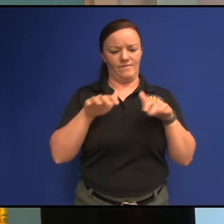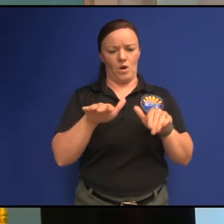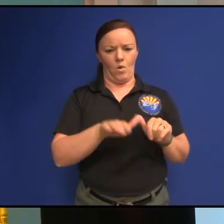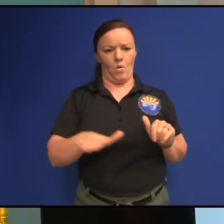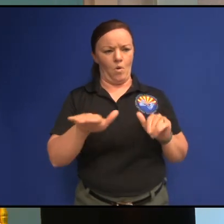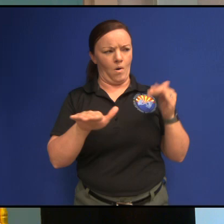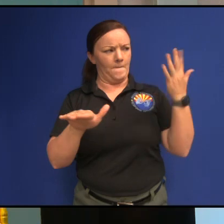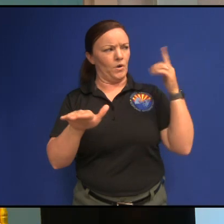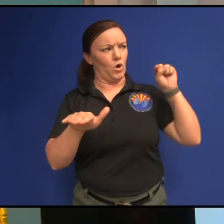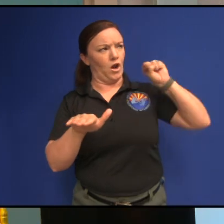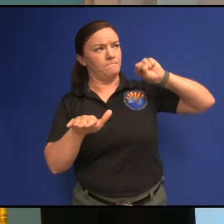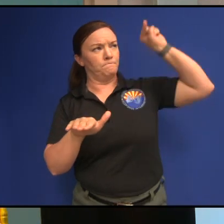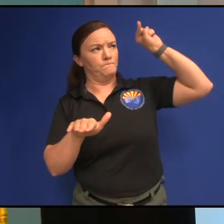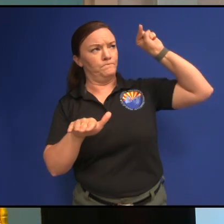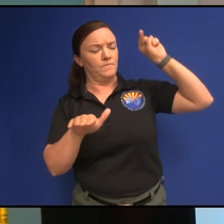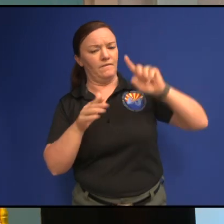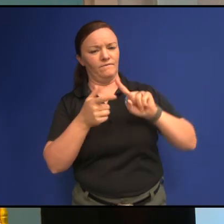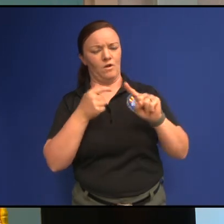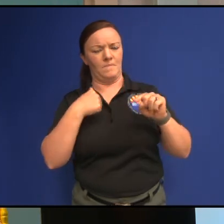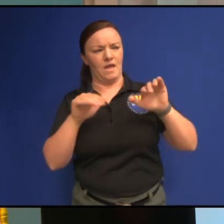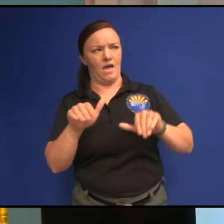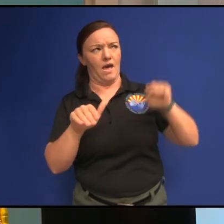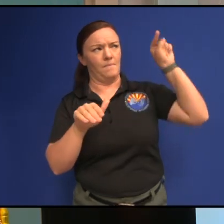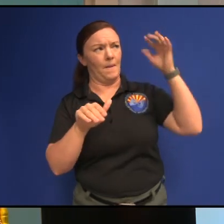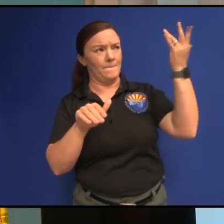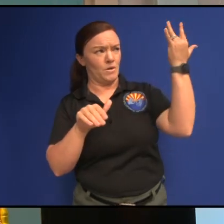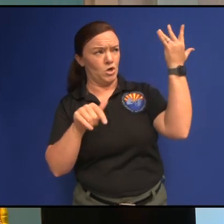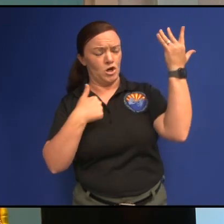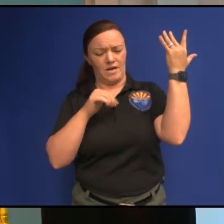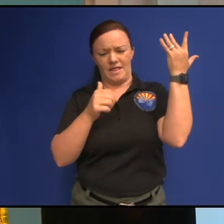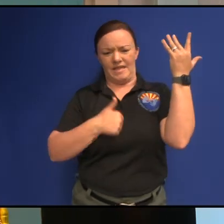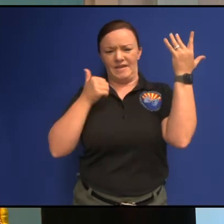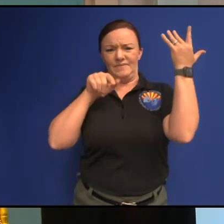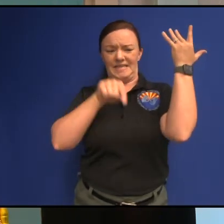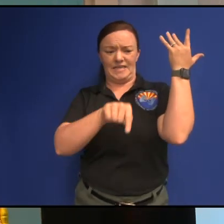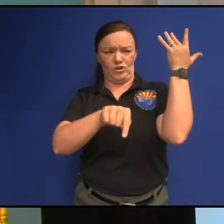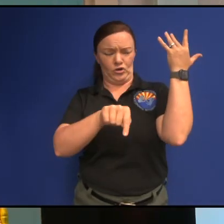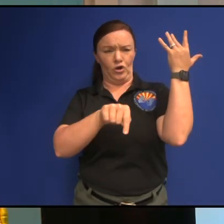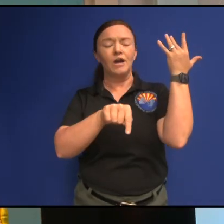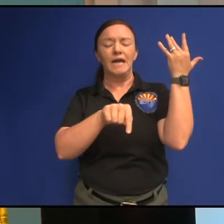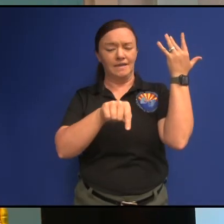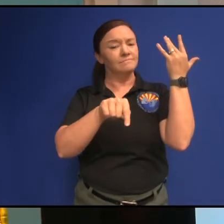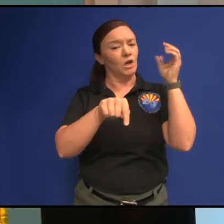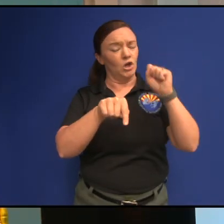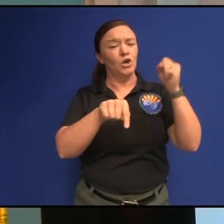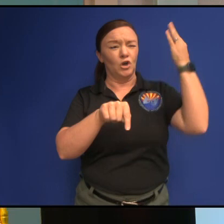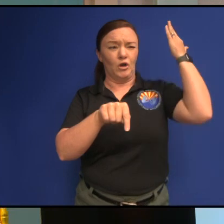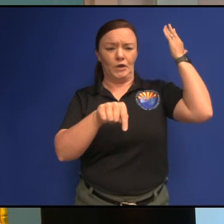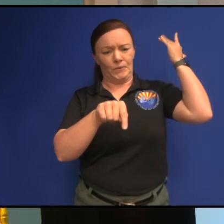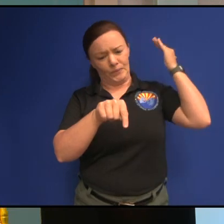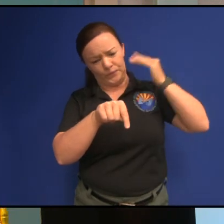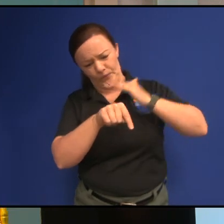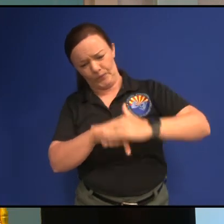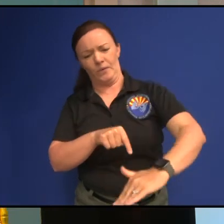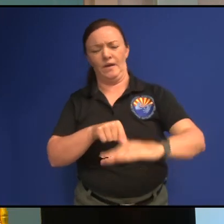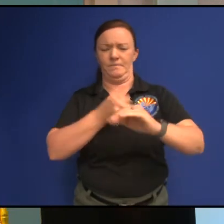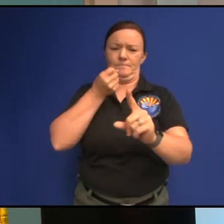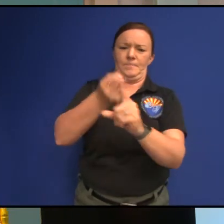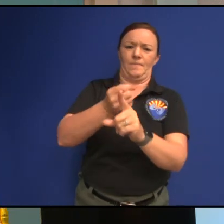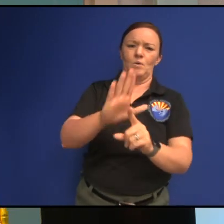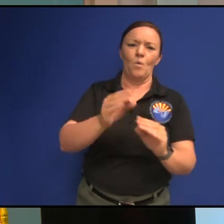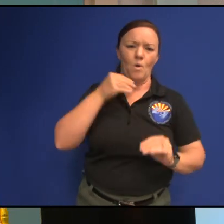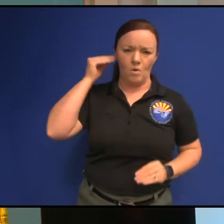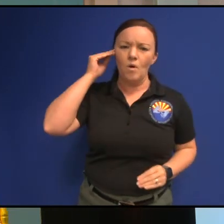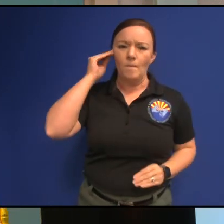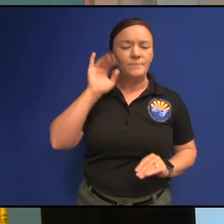area above it, you're in an area that is susceptible to debris flow and flash flooding. So you need to keep a